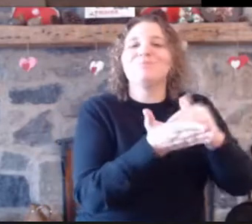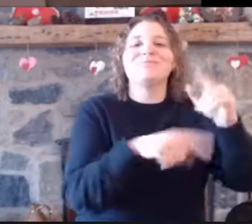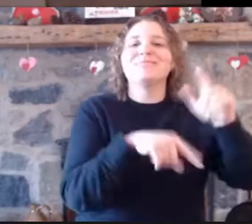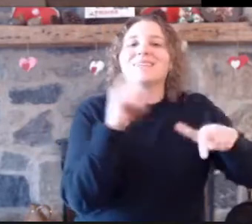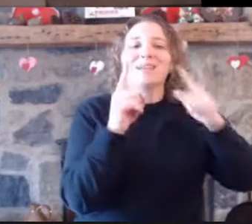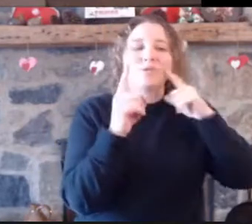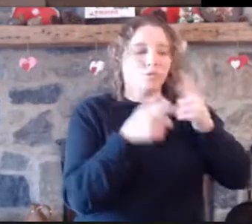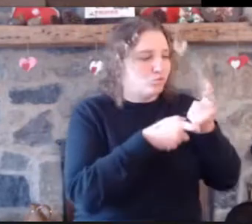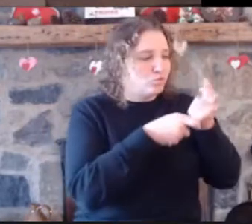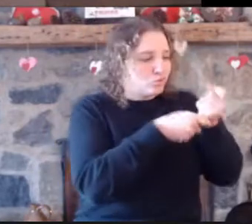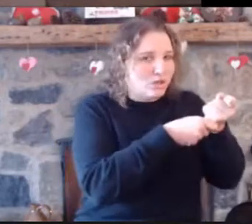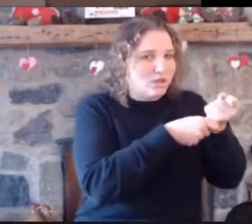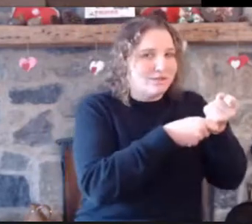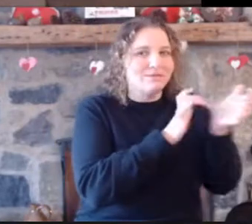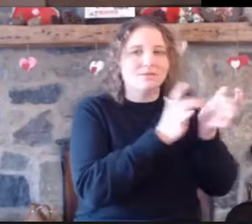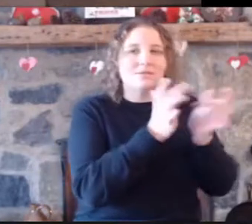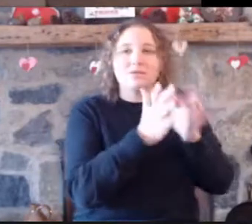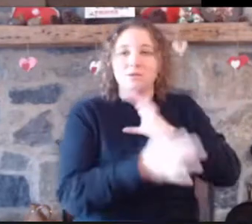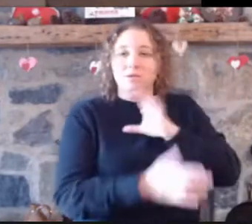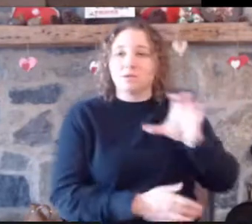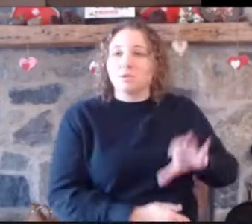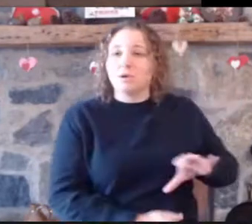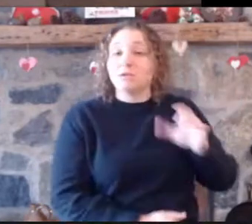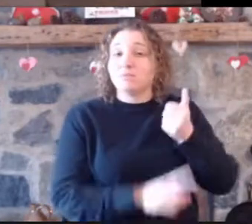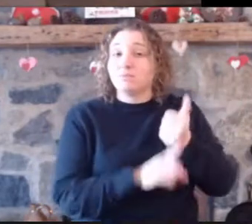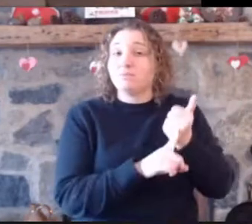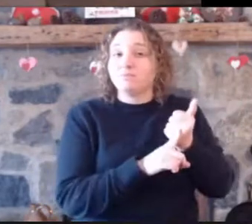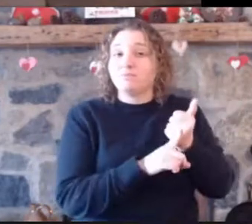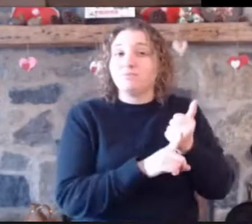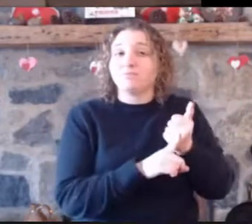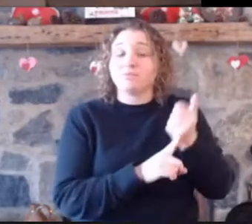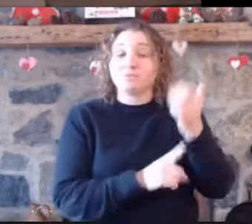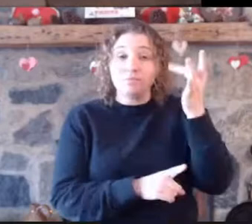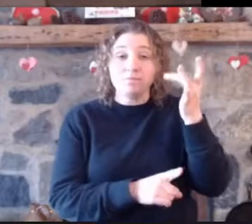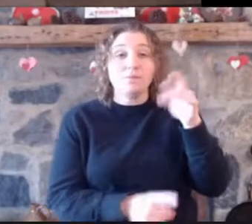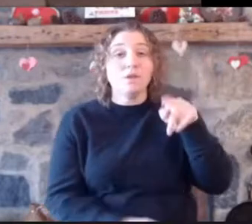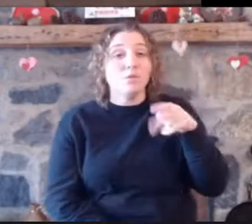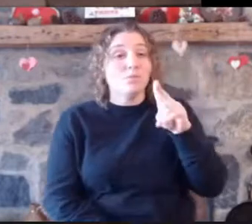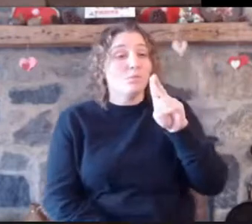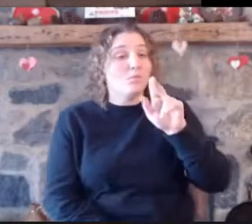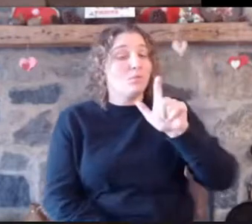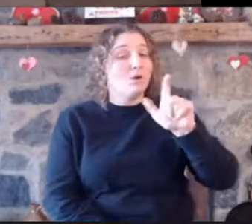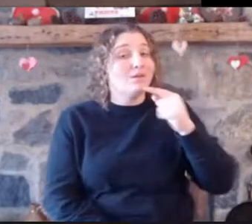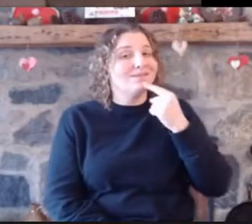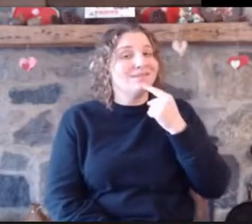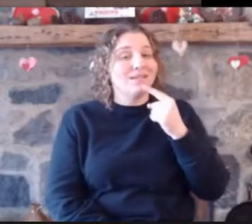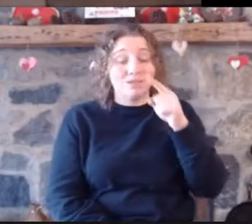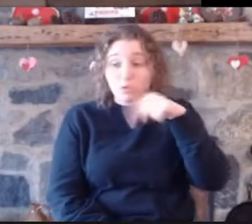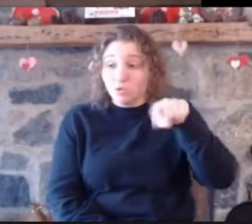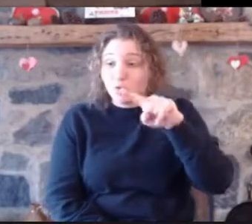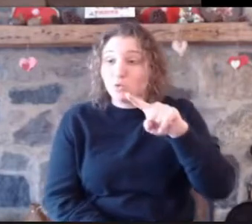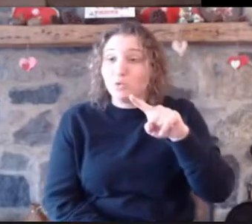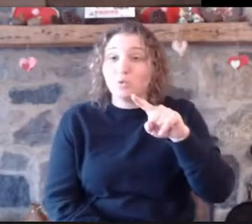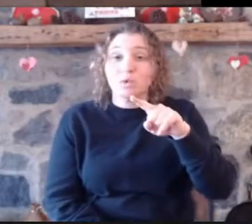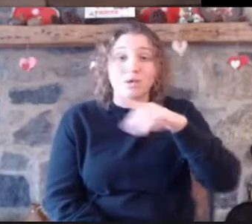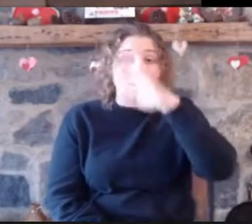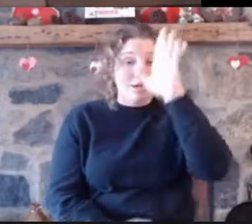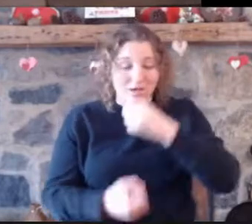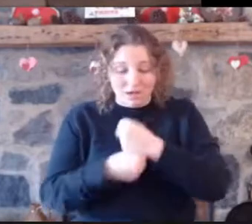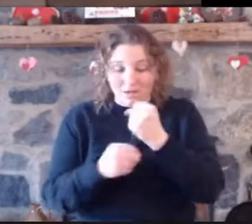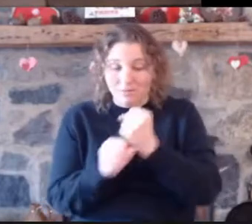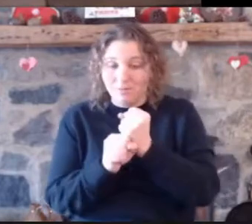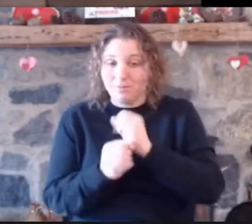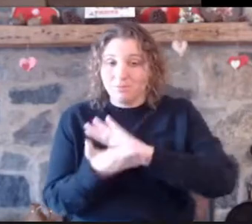Christ. This is why in Ephesians chapter 2, when Paul would write to them, he said, you has he made alive who were dead